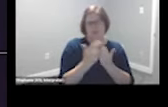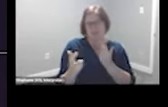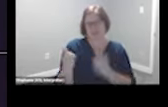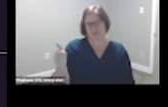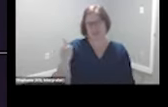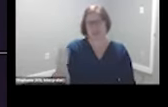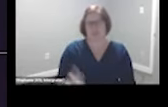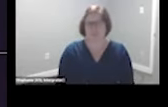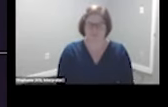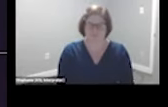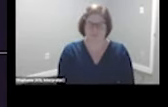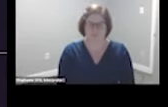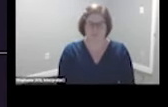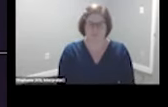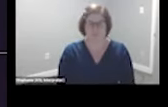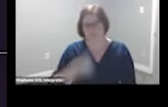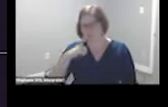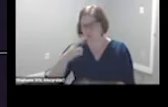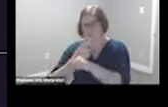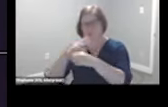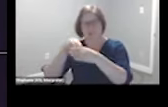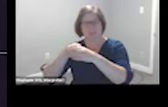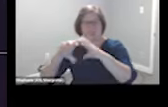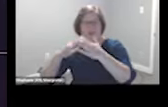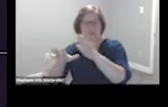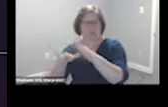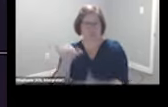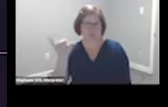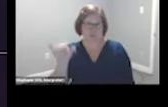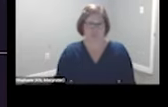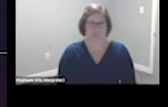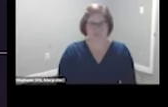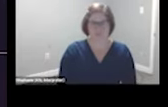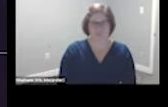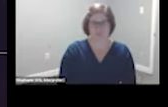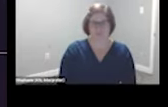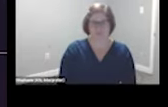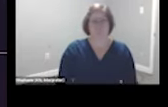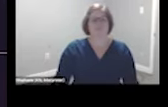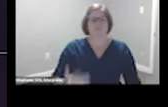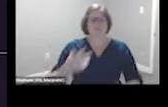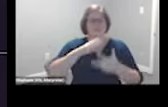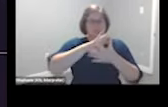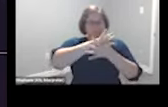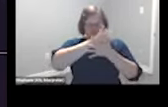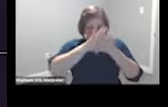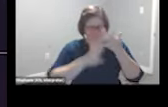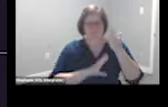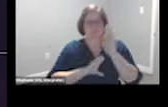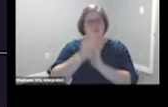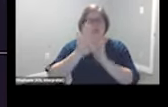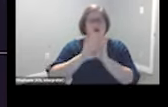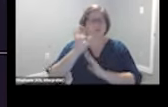for teachers to use these in classroom settings for their students. And we developed all of this so that it would work. Probably the